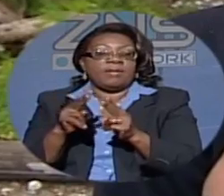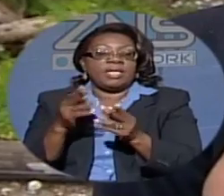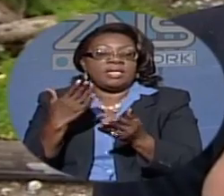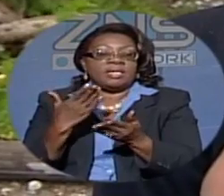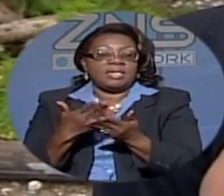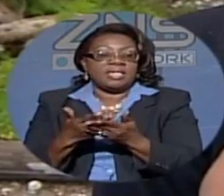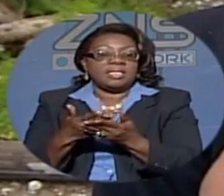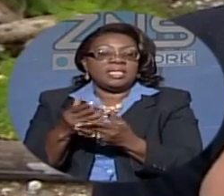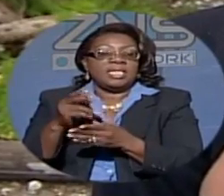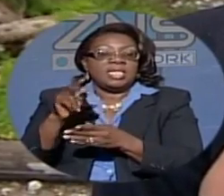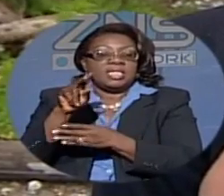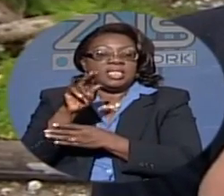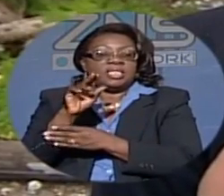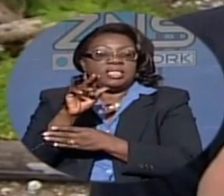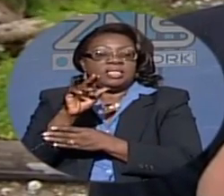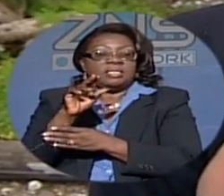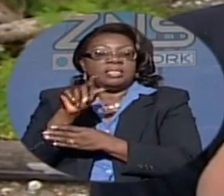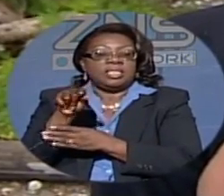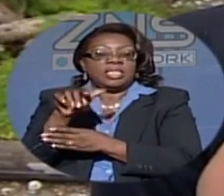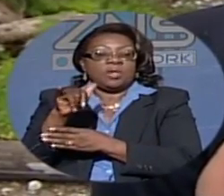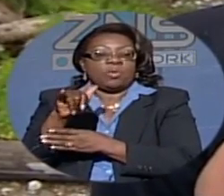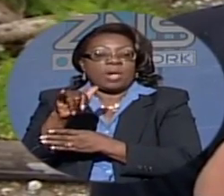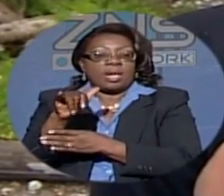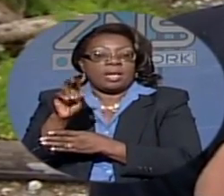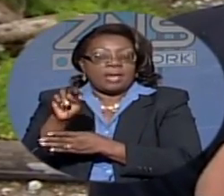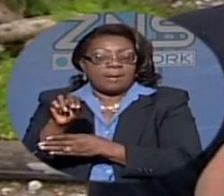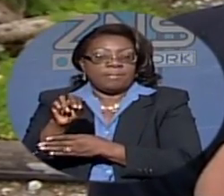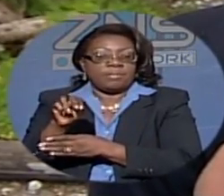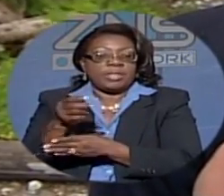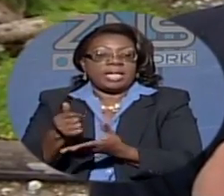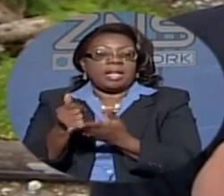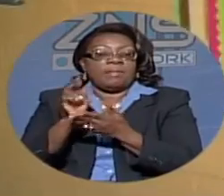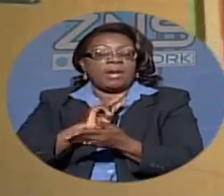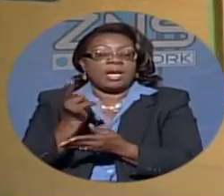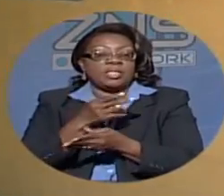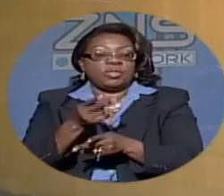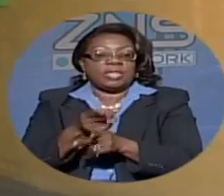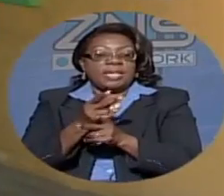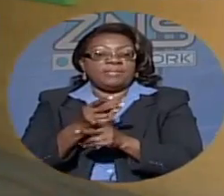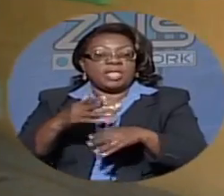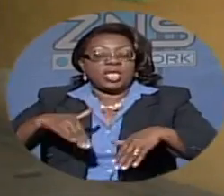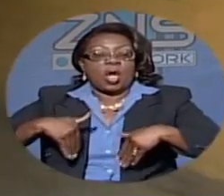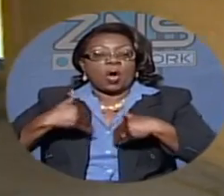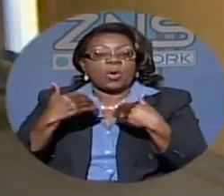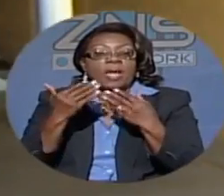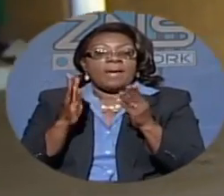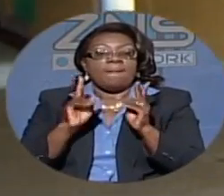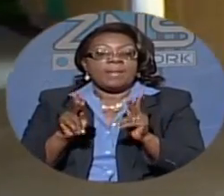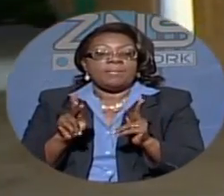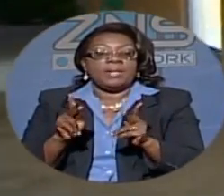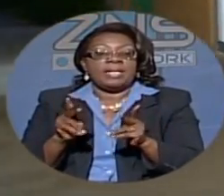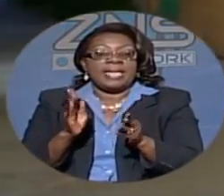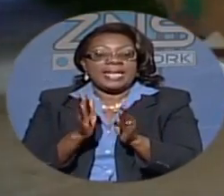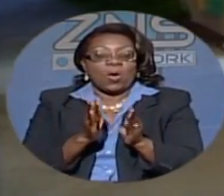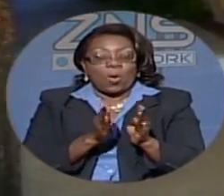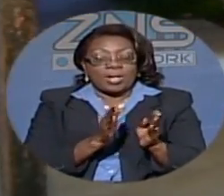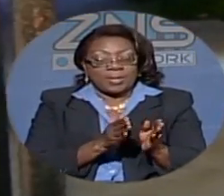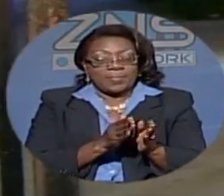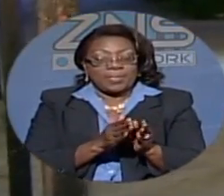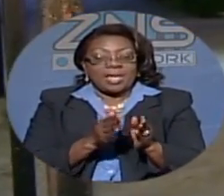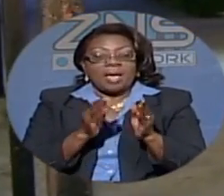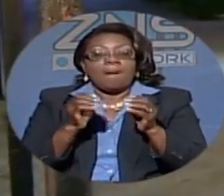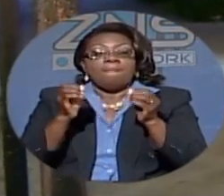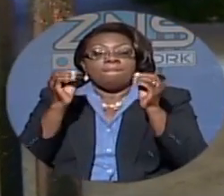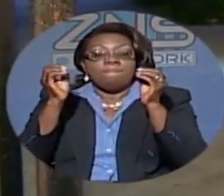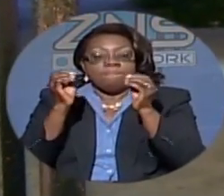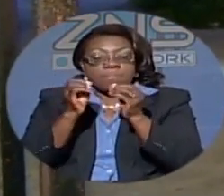good gymnasium which will help us to keep these young people in order, Brother Julian. Pratt says that more attention needs to be paid